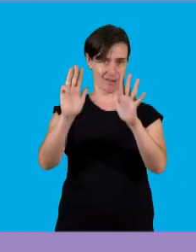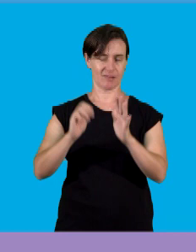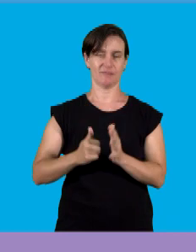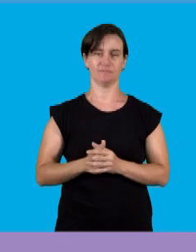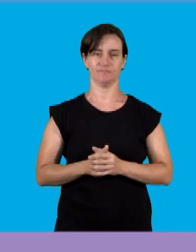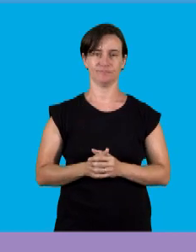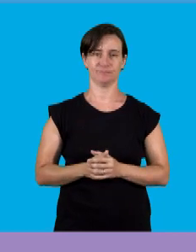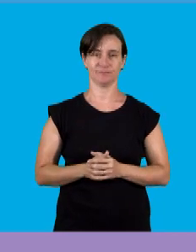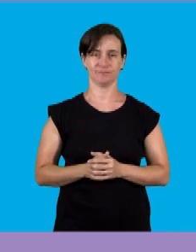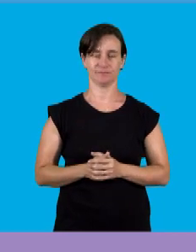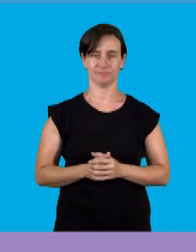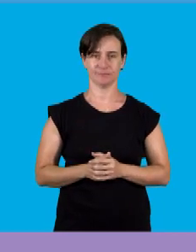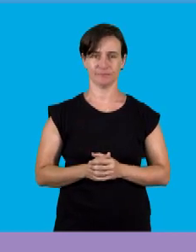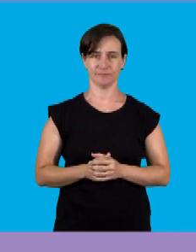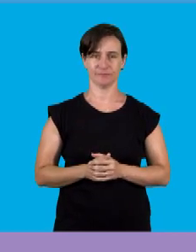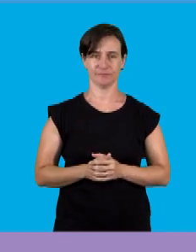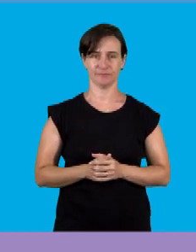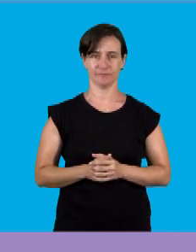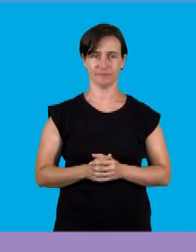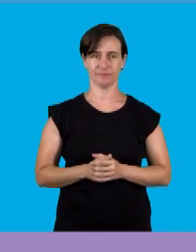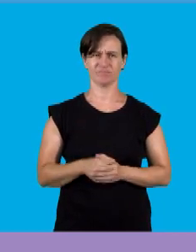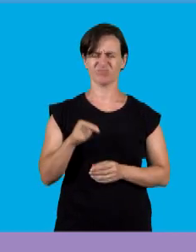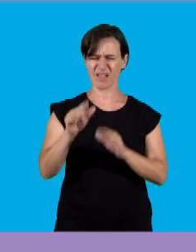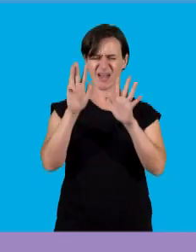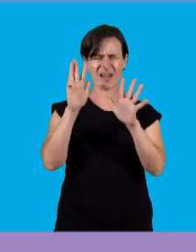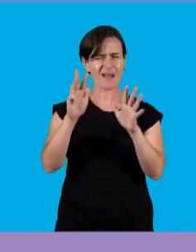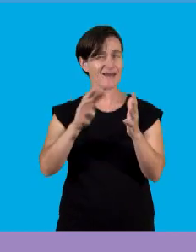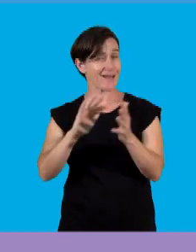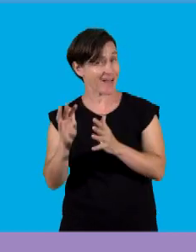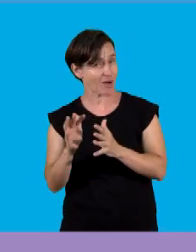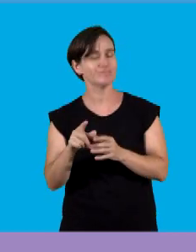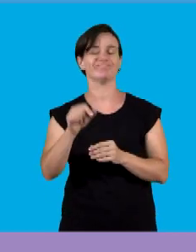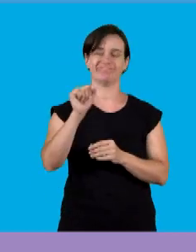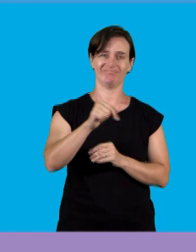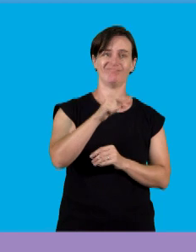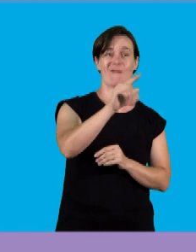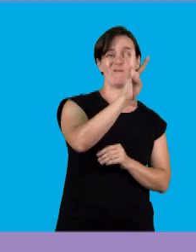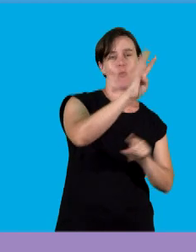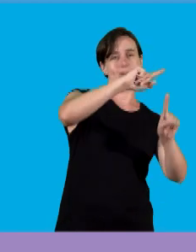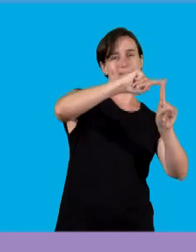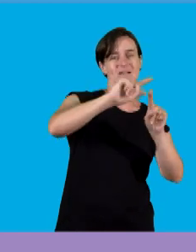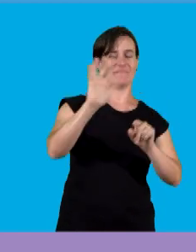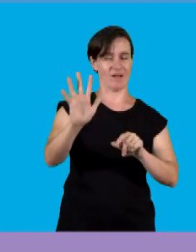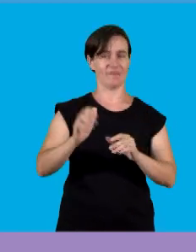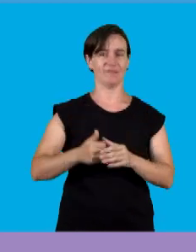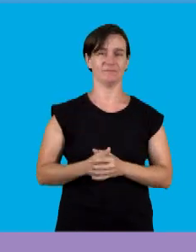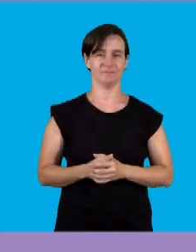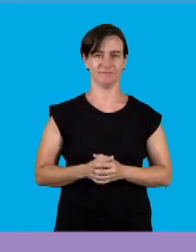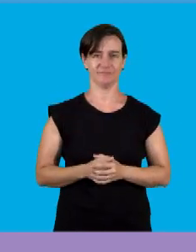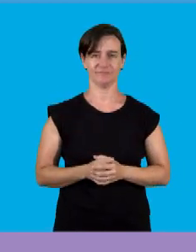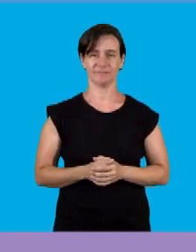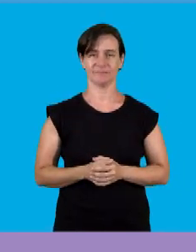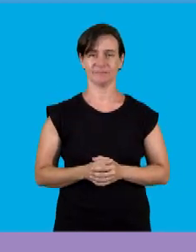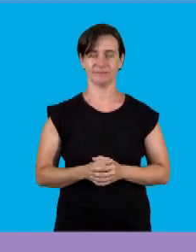a exponent 9. And where does that 9 come from? It comes from us adding those two exponents, 4